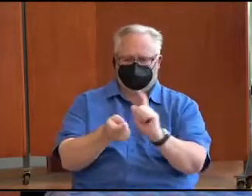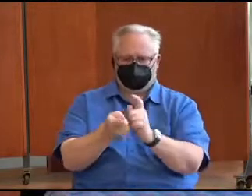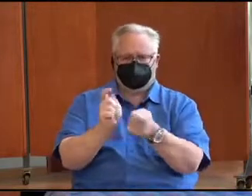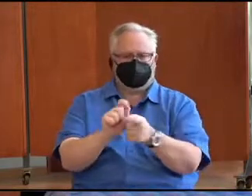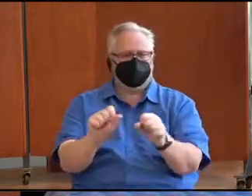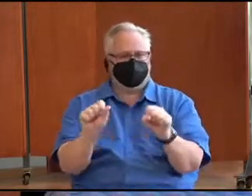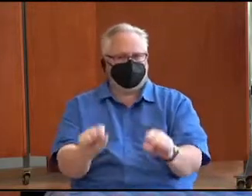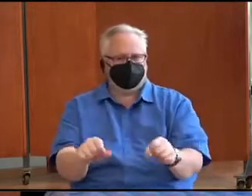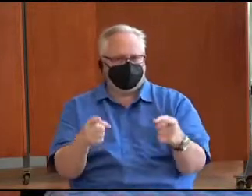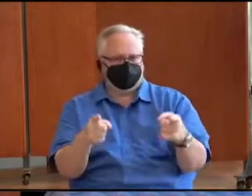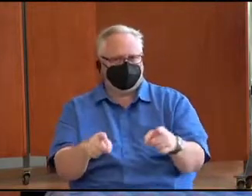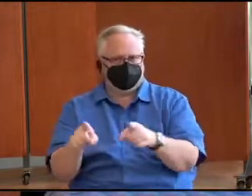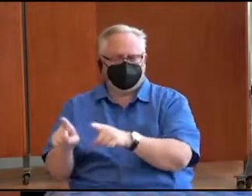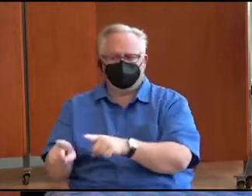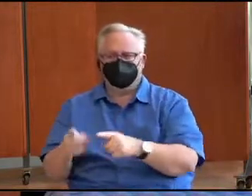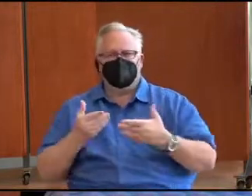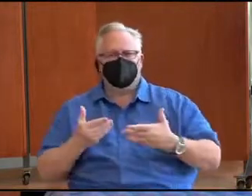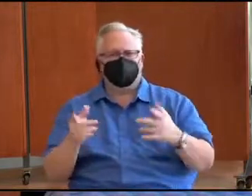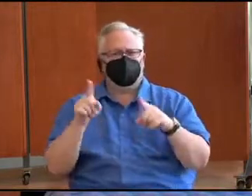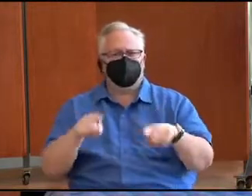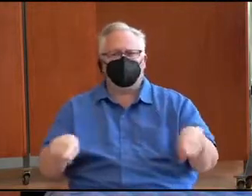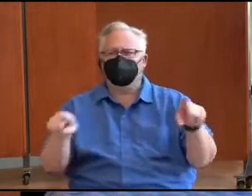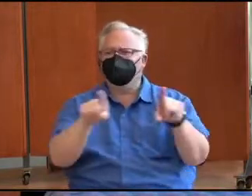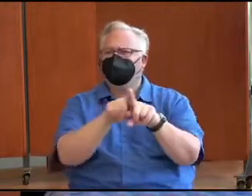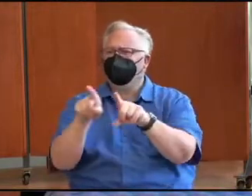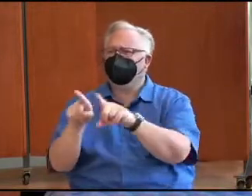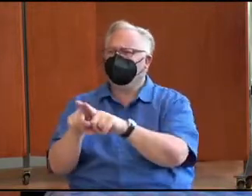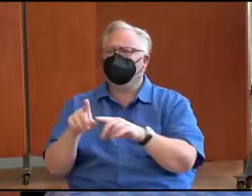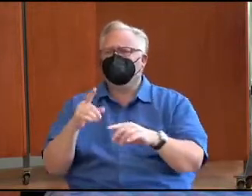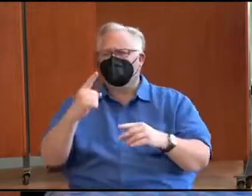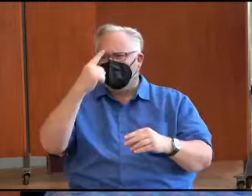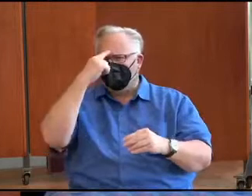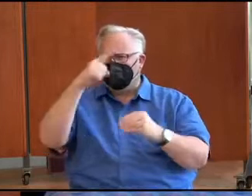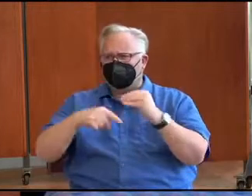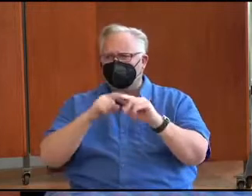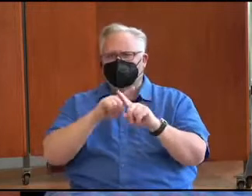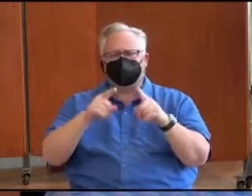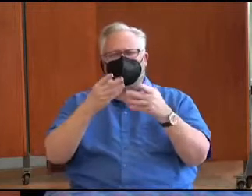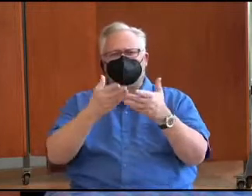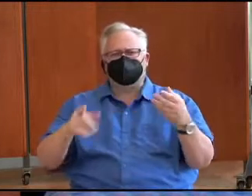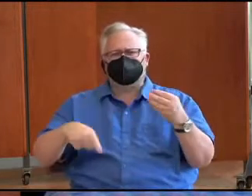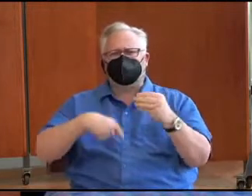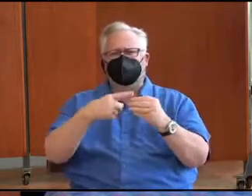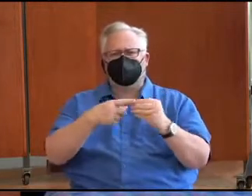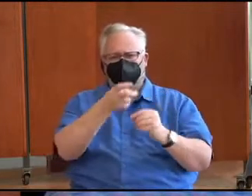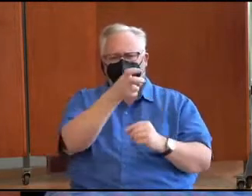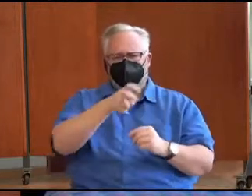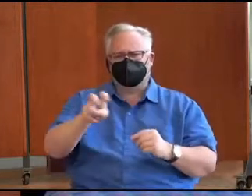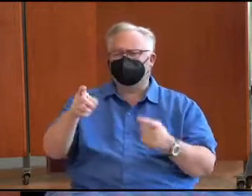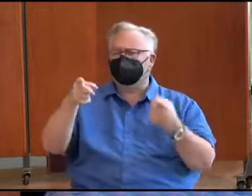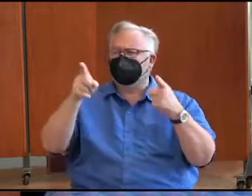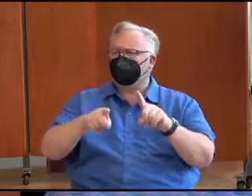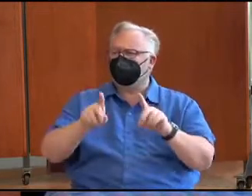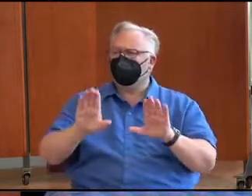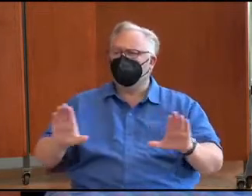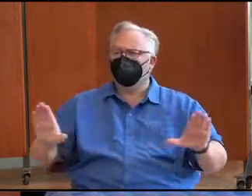And I invite you to think about aspects of transition that may be present in your own